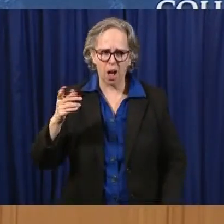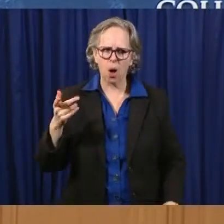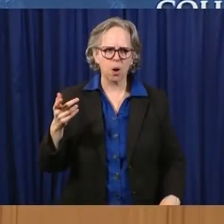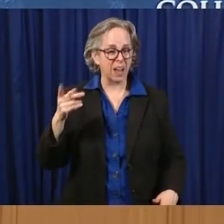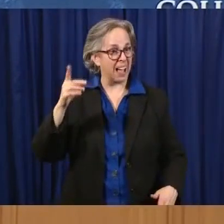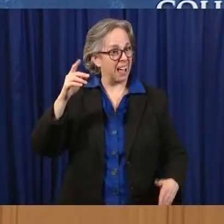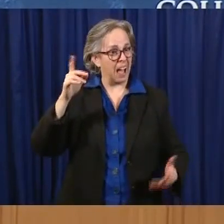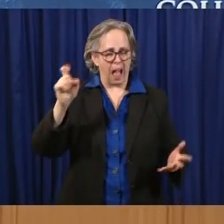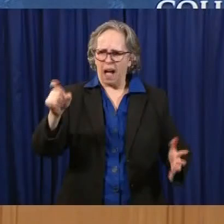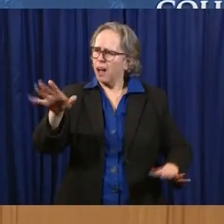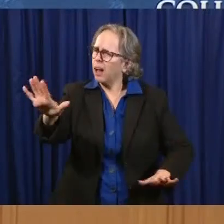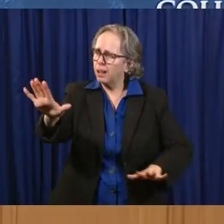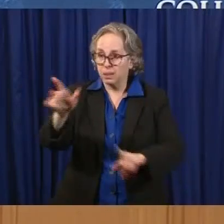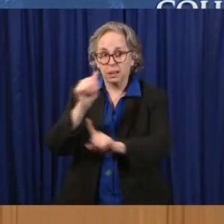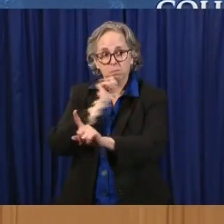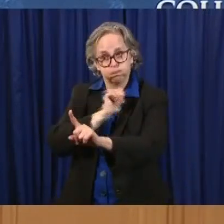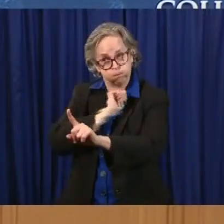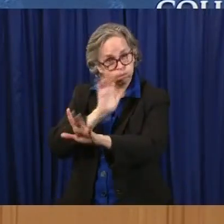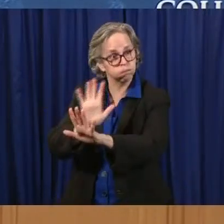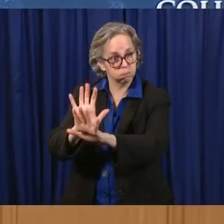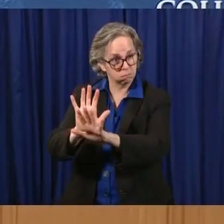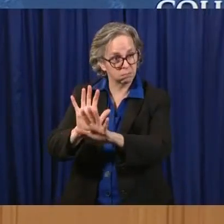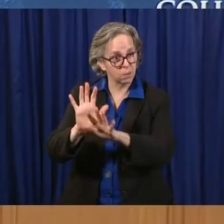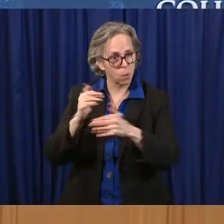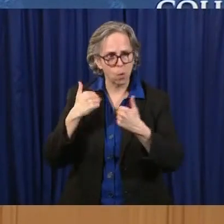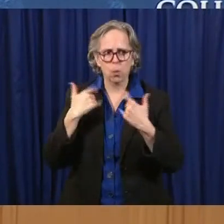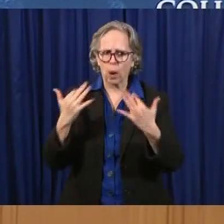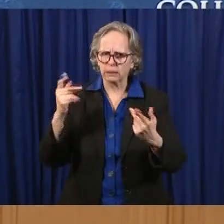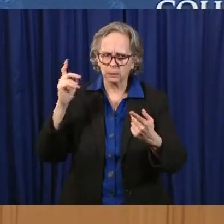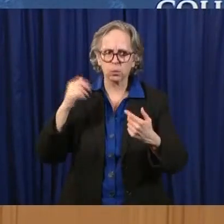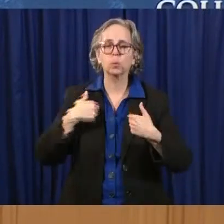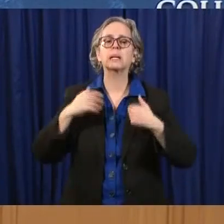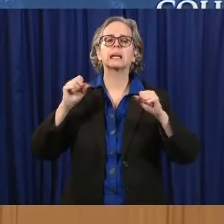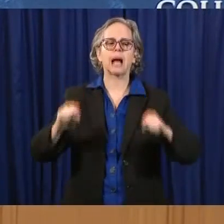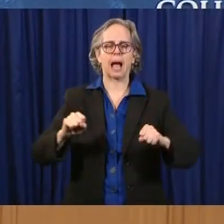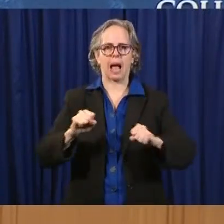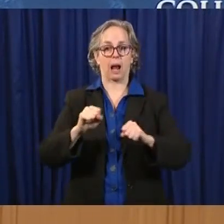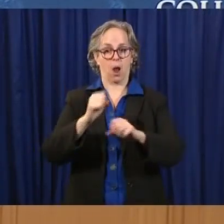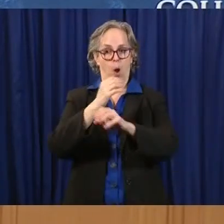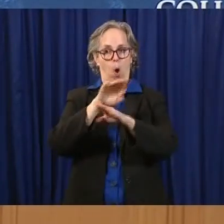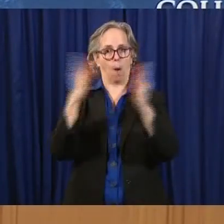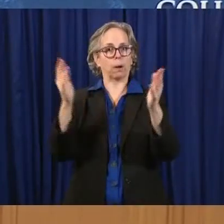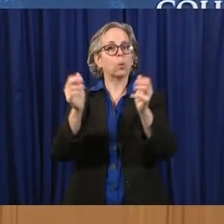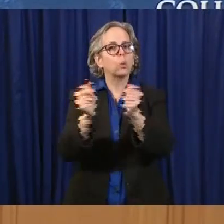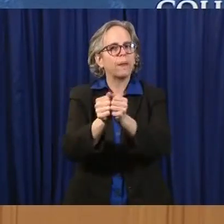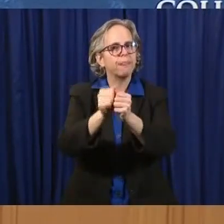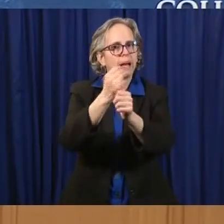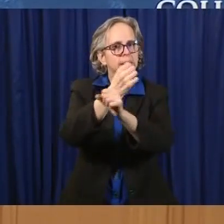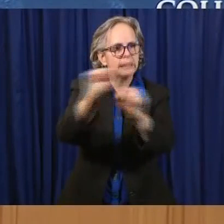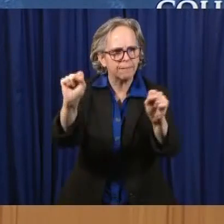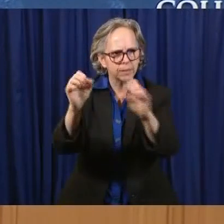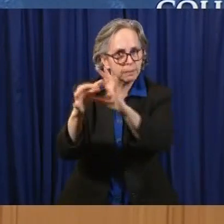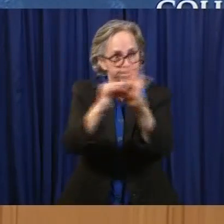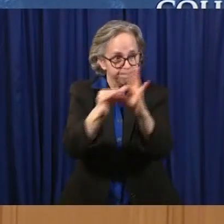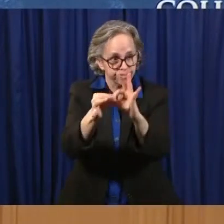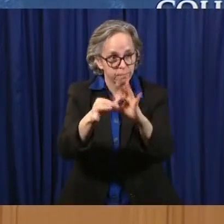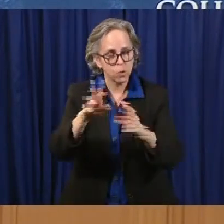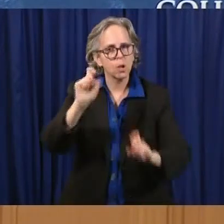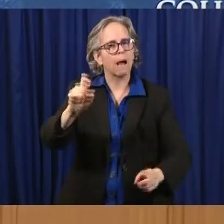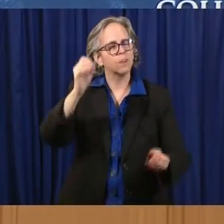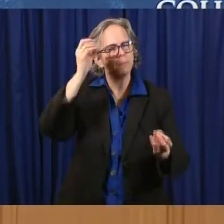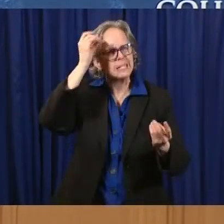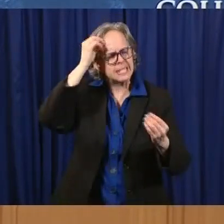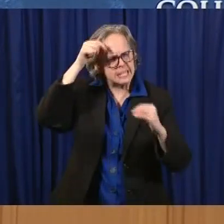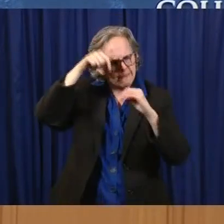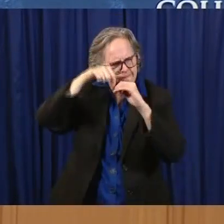to reopen once. And so we must be very thoughtful and